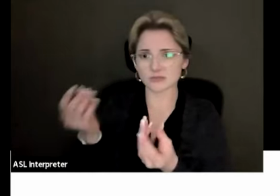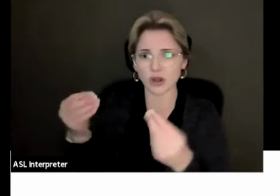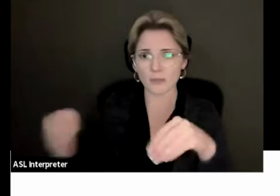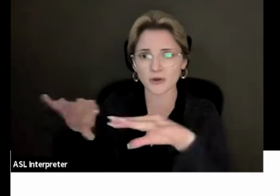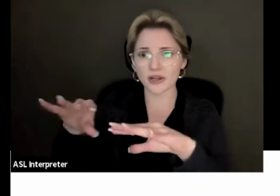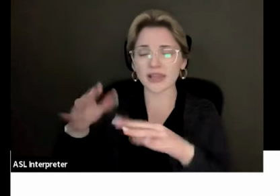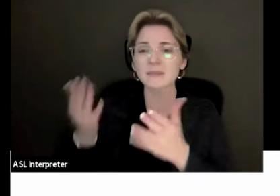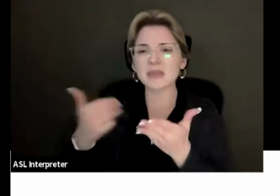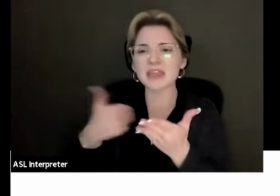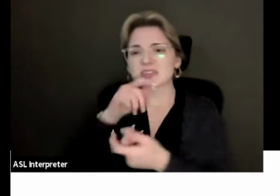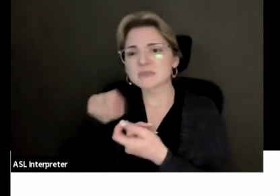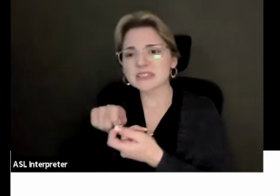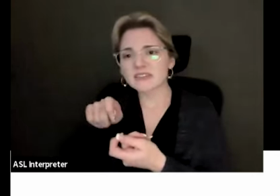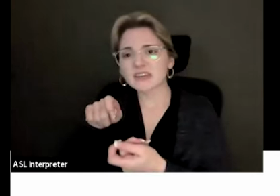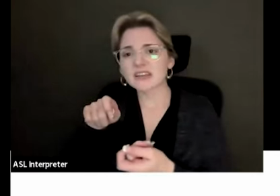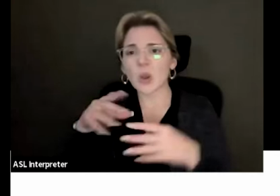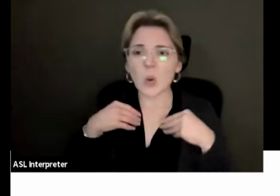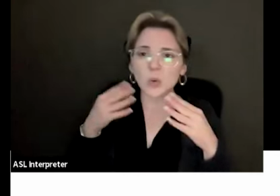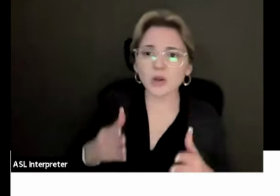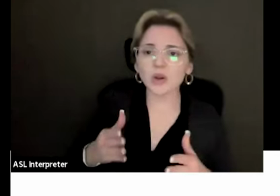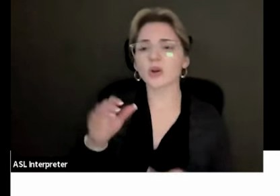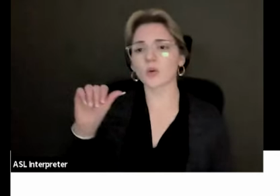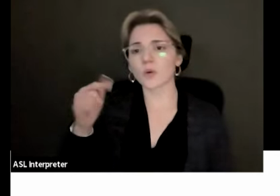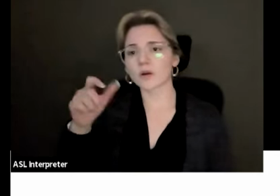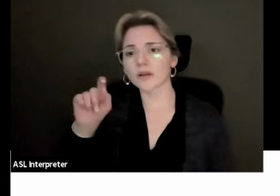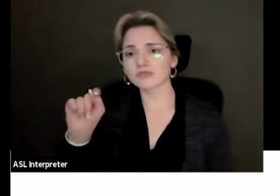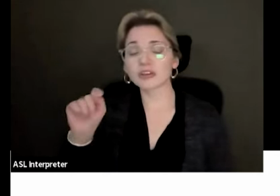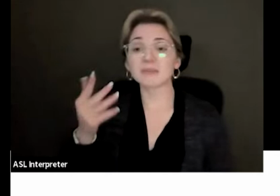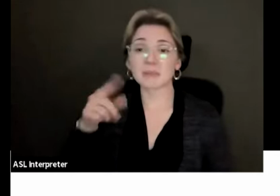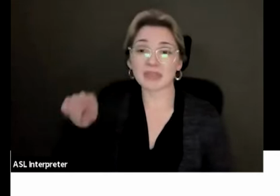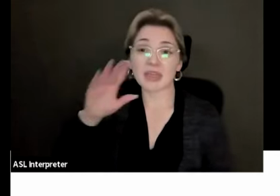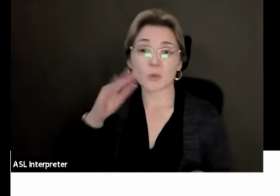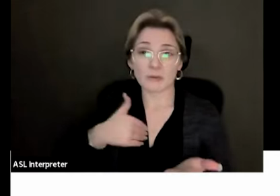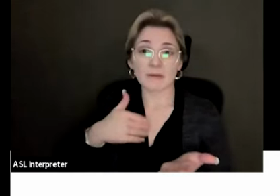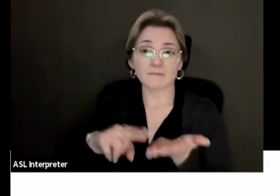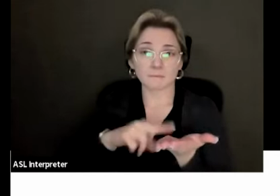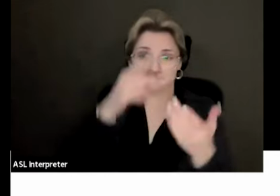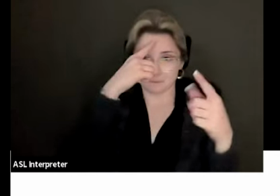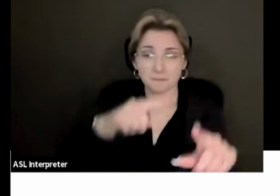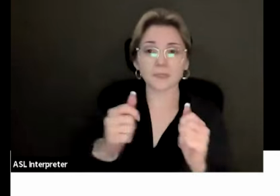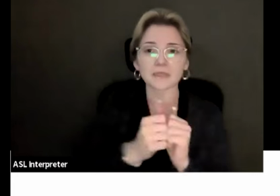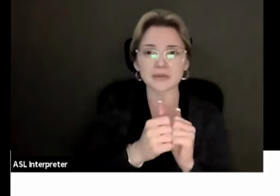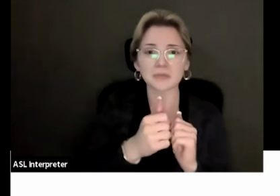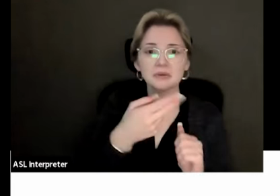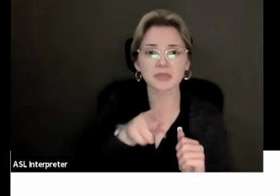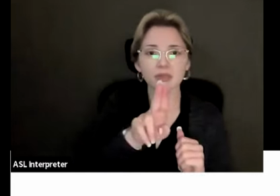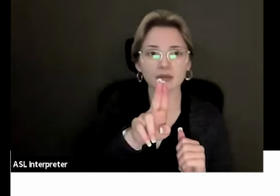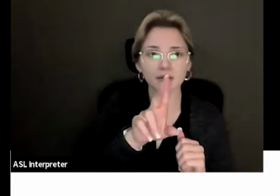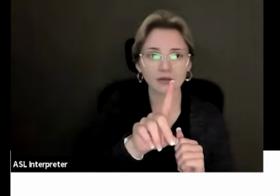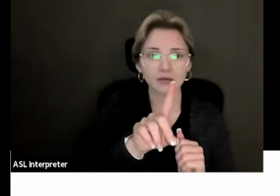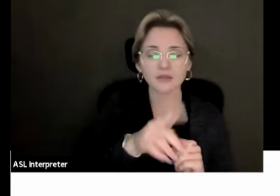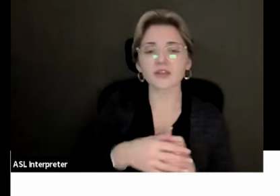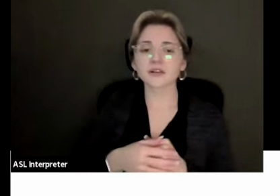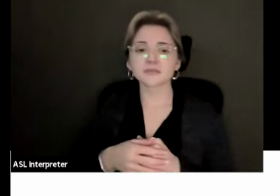agent. And so they have a contract with HUD at that specific property. And they may not have other properties